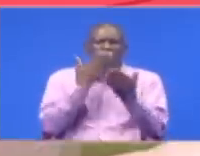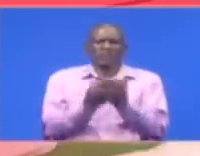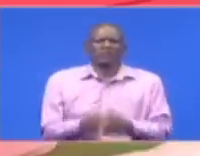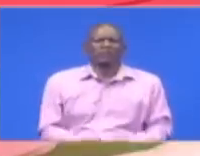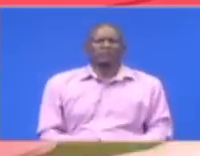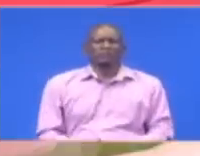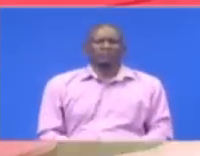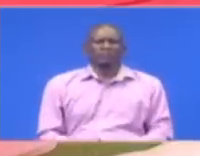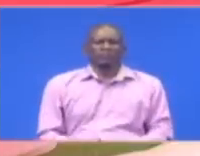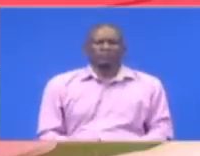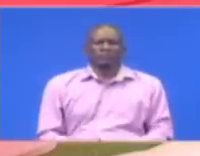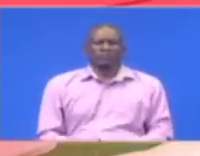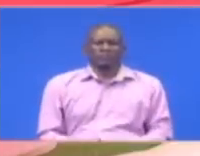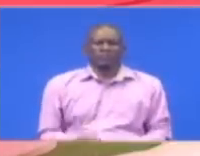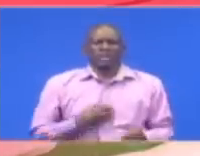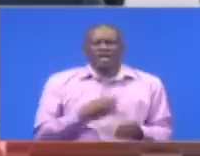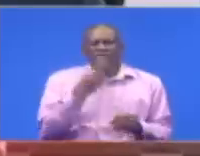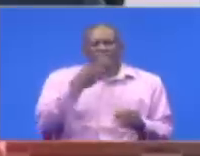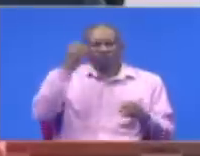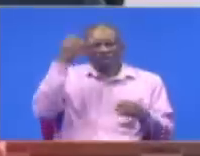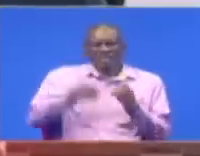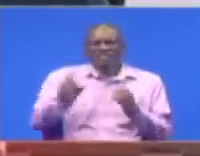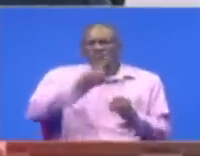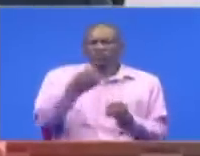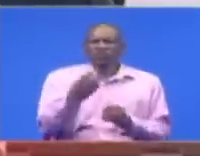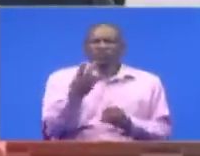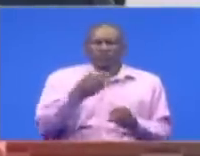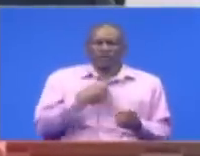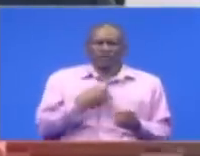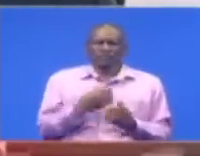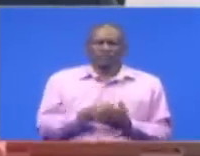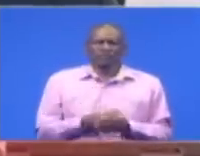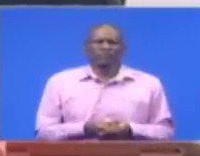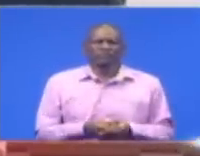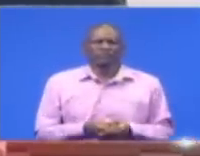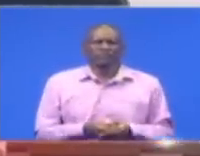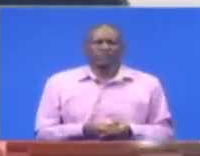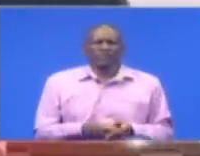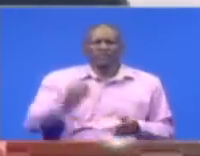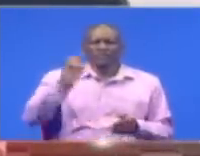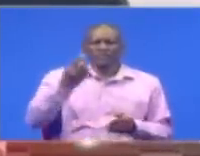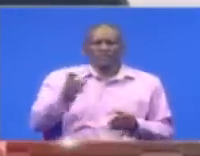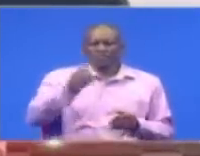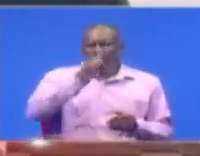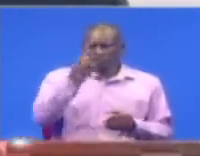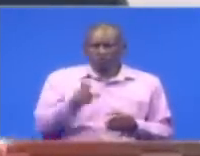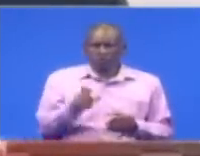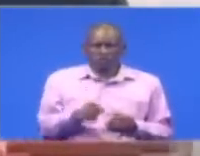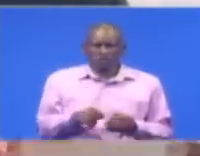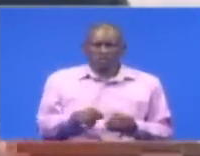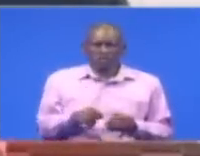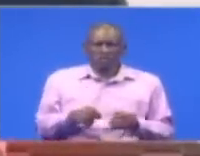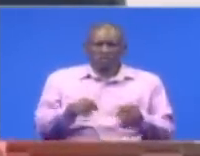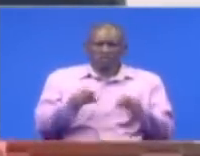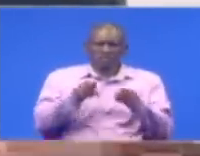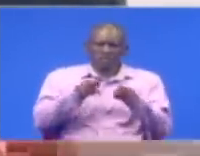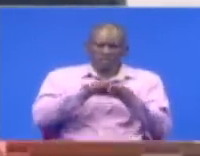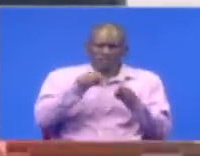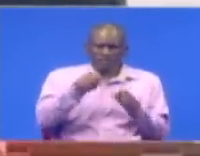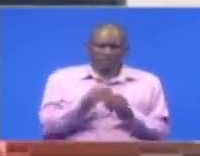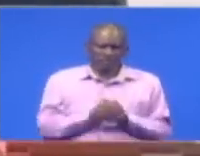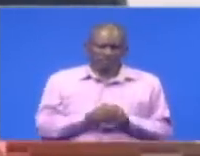Counsel. I have two final questions. And the first one will be as follows.